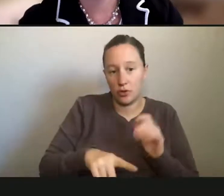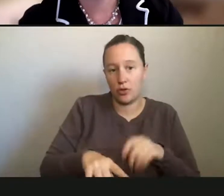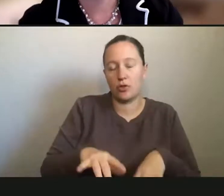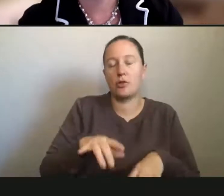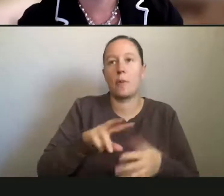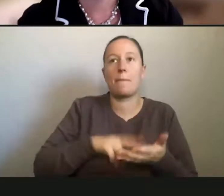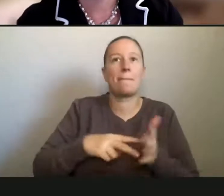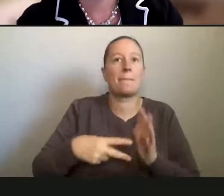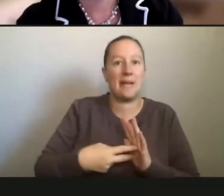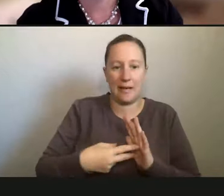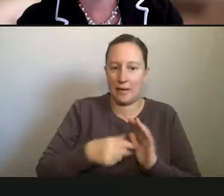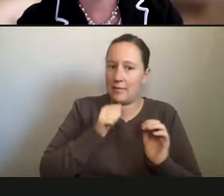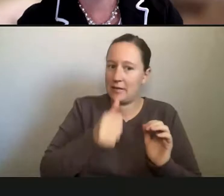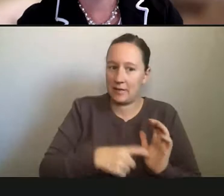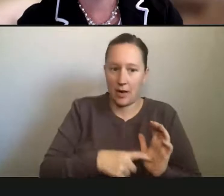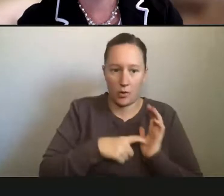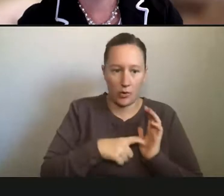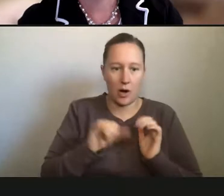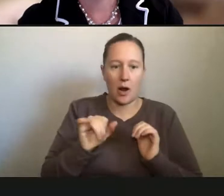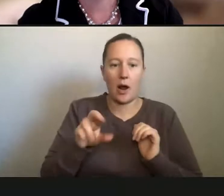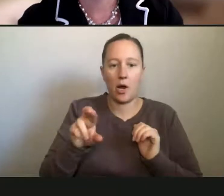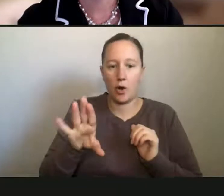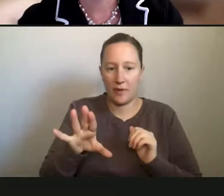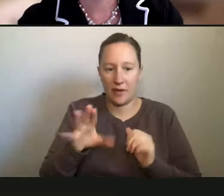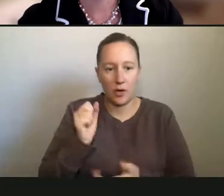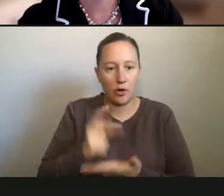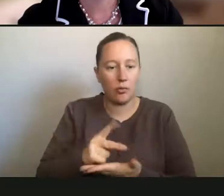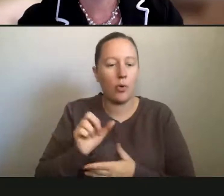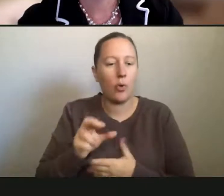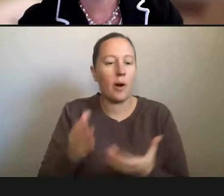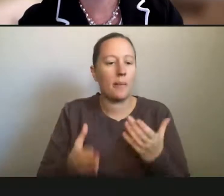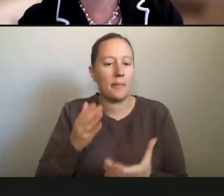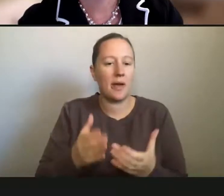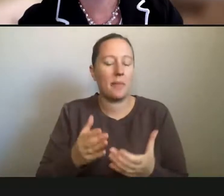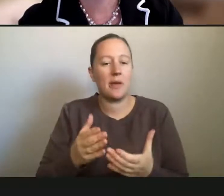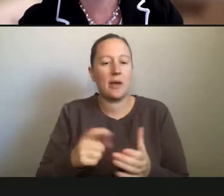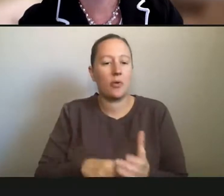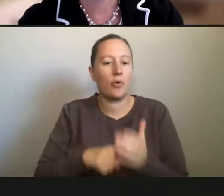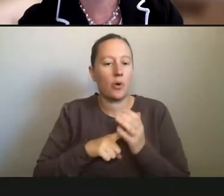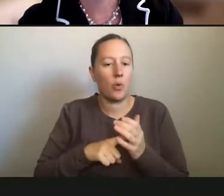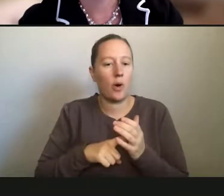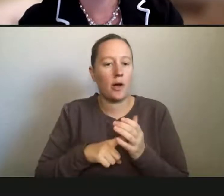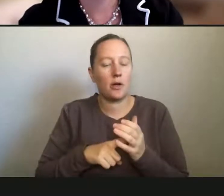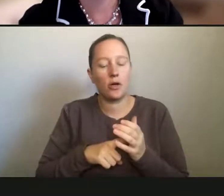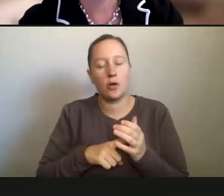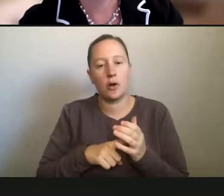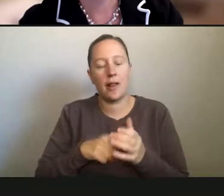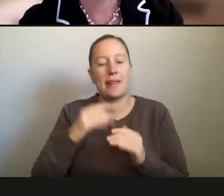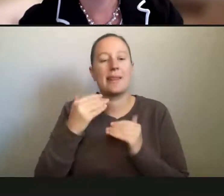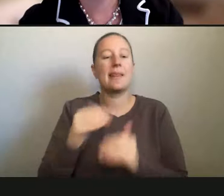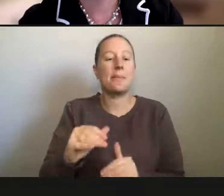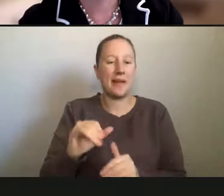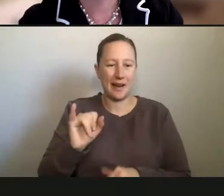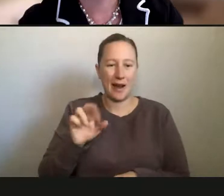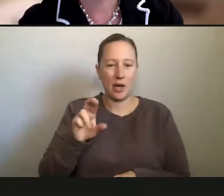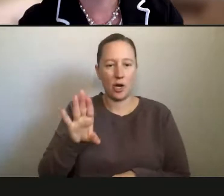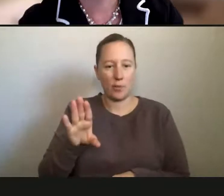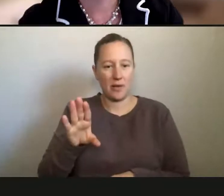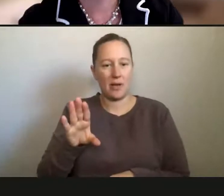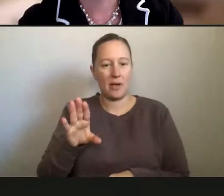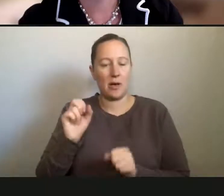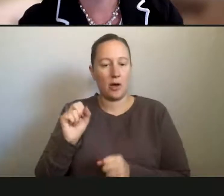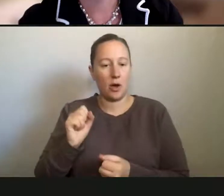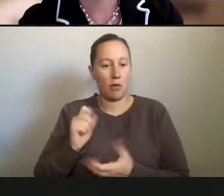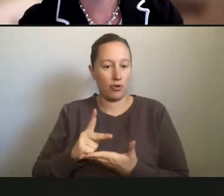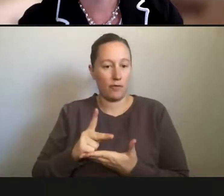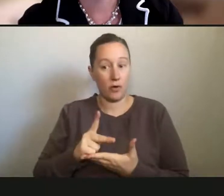that would not require IRB approval or may require limited IRB approval, would you need to establish a reliance agreement for